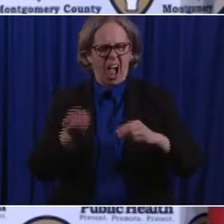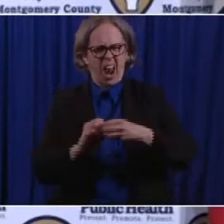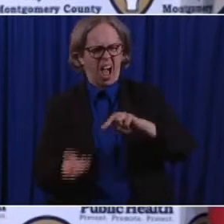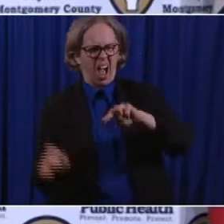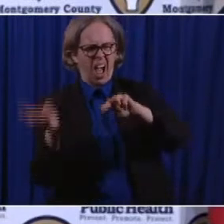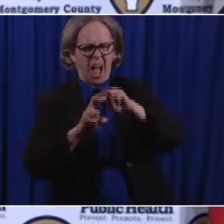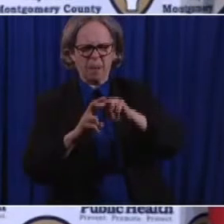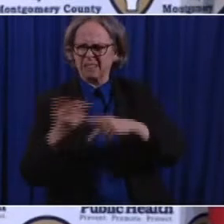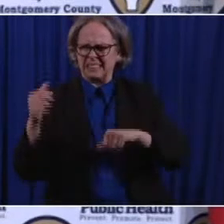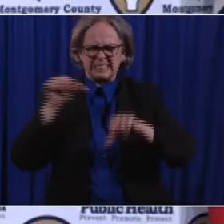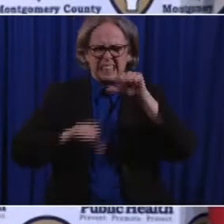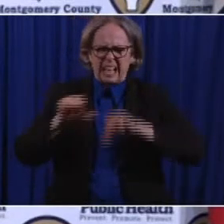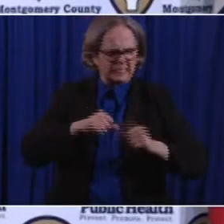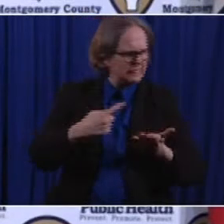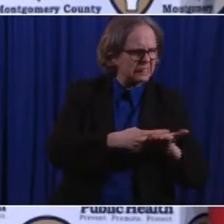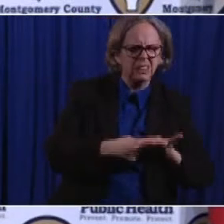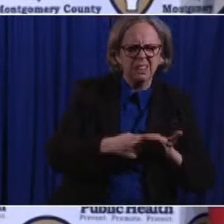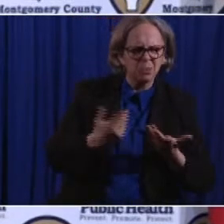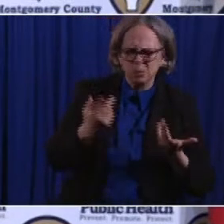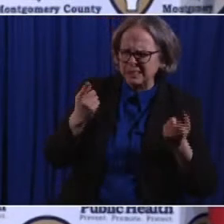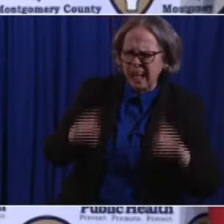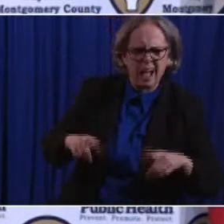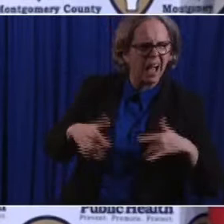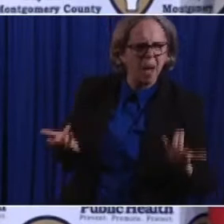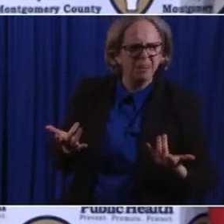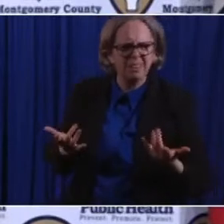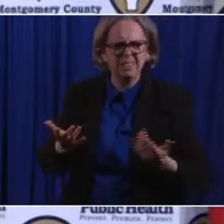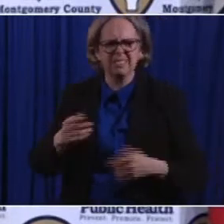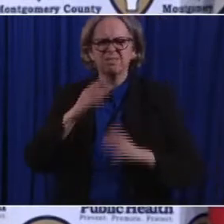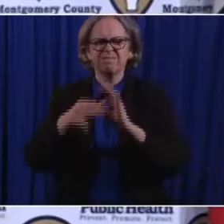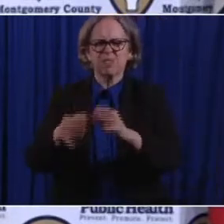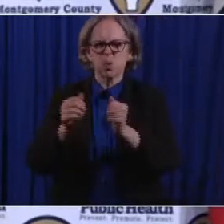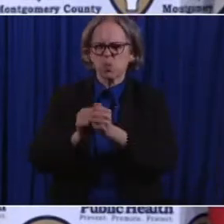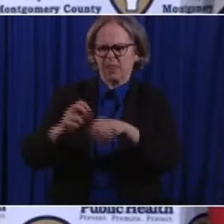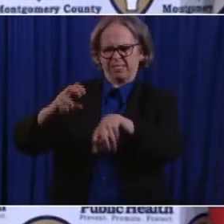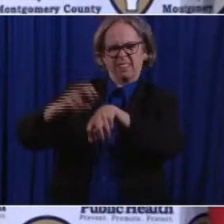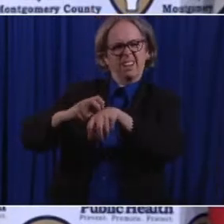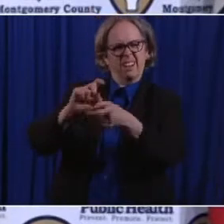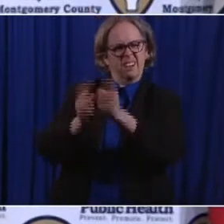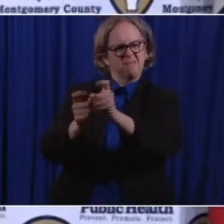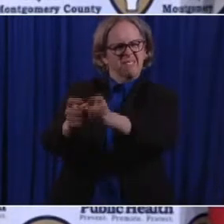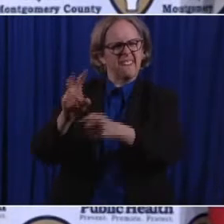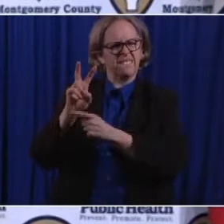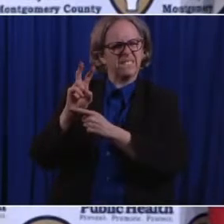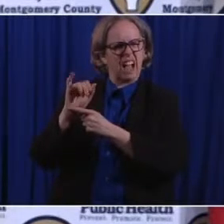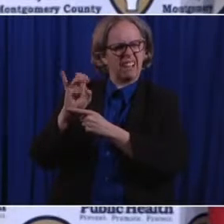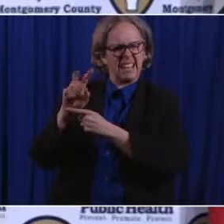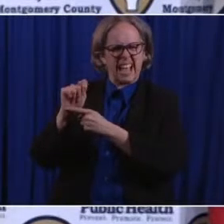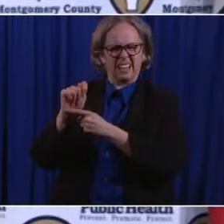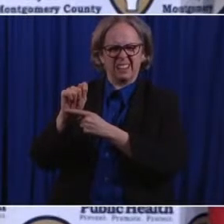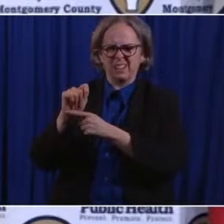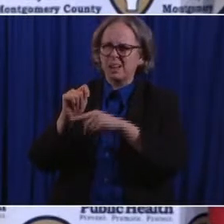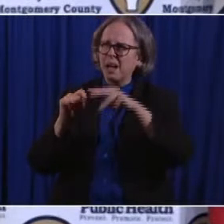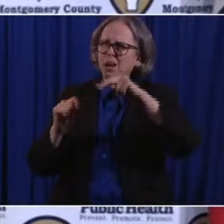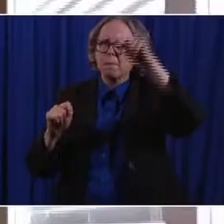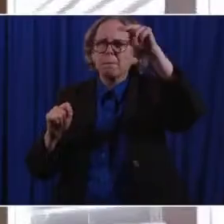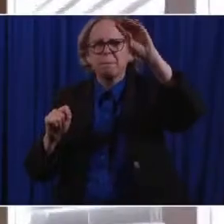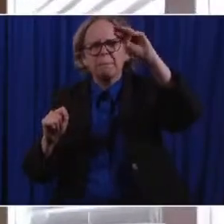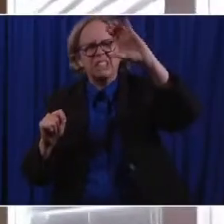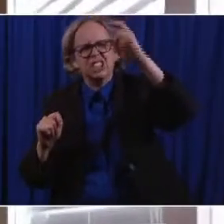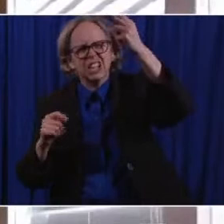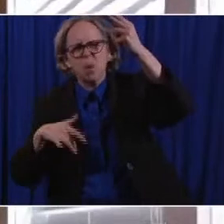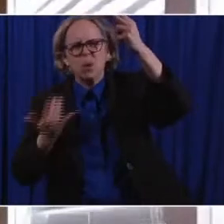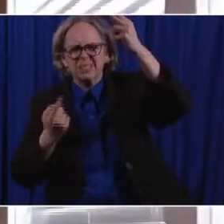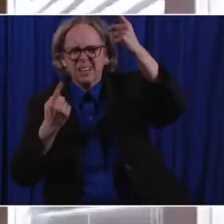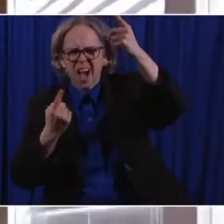in regard to variants, and also what is going on in Michigan and other states. Doctor? Thank you very much,